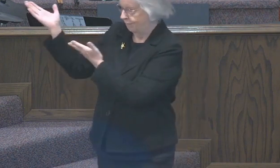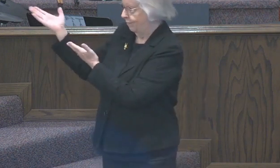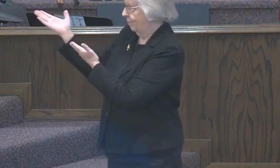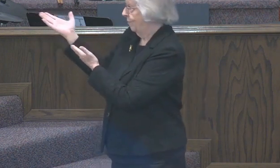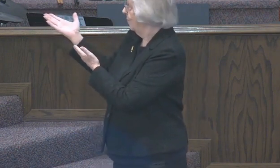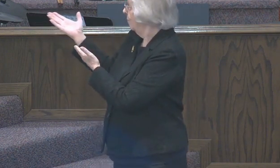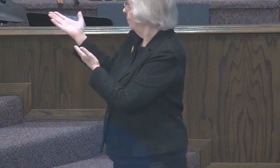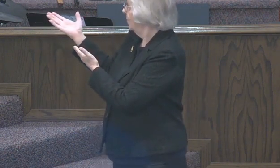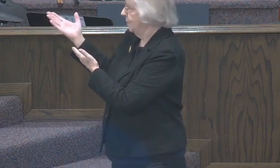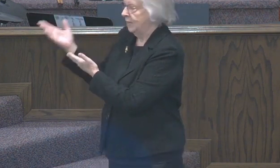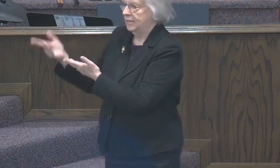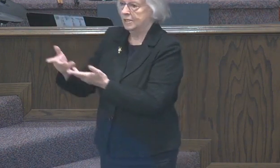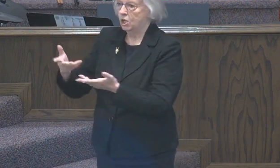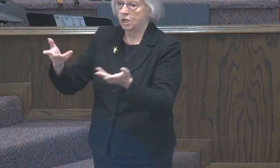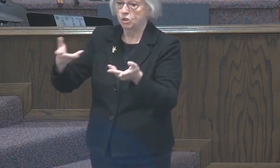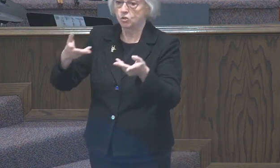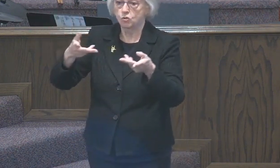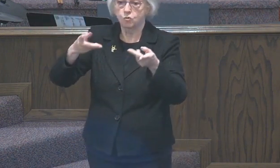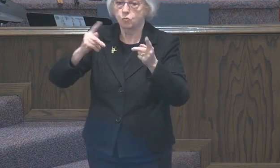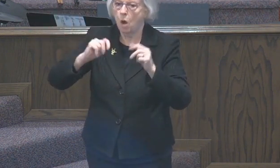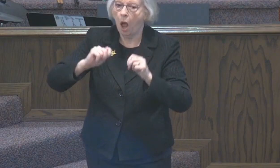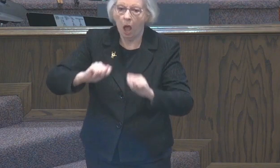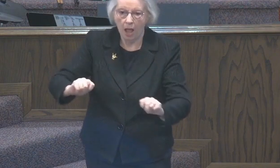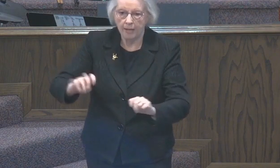to stay up here, okay?